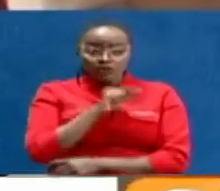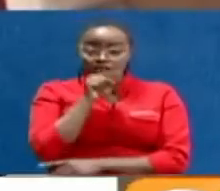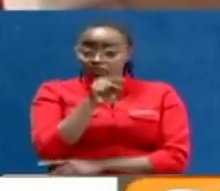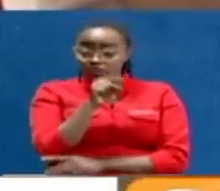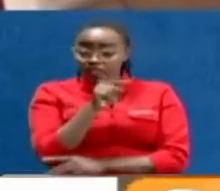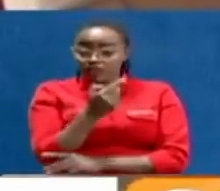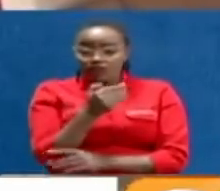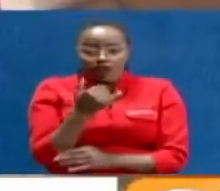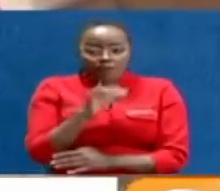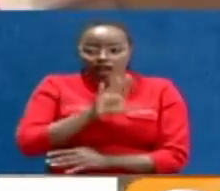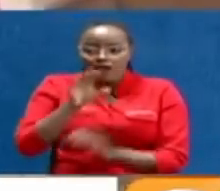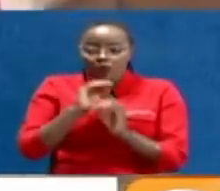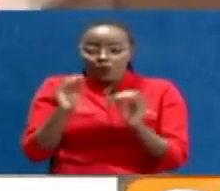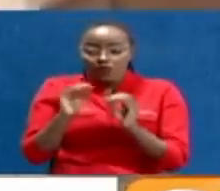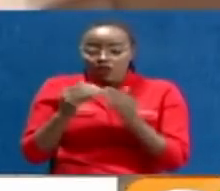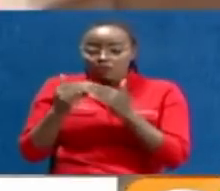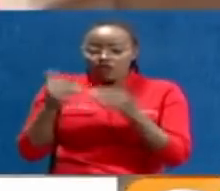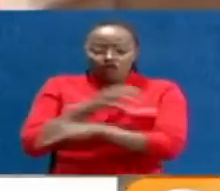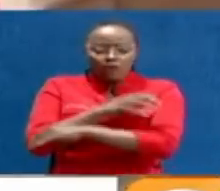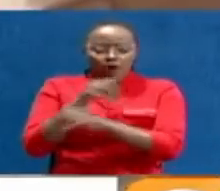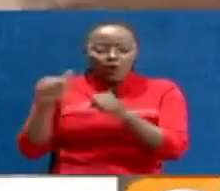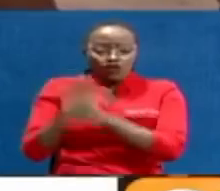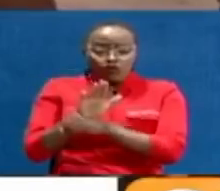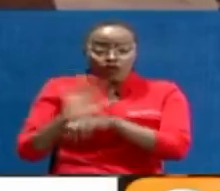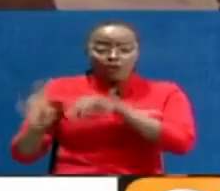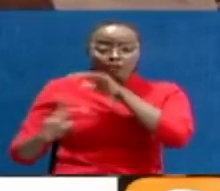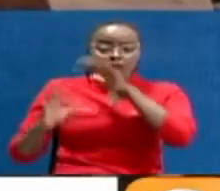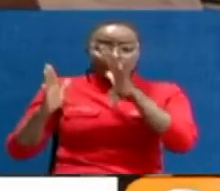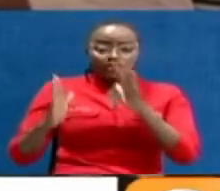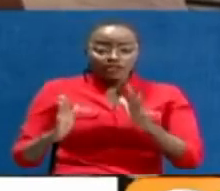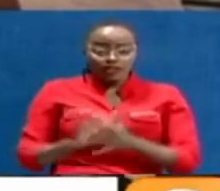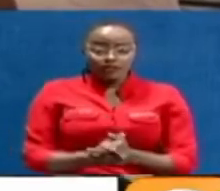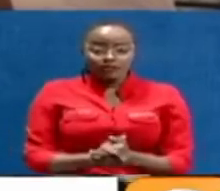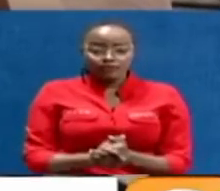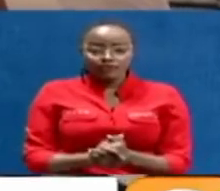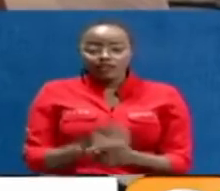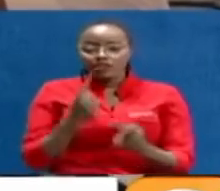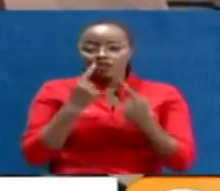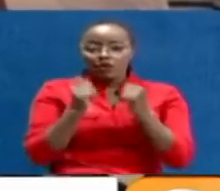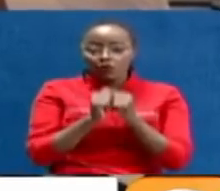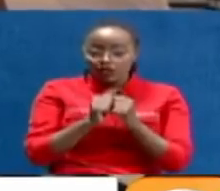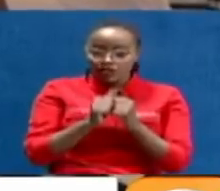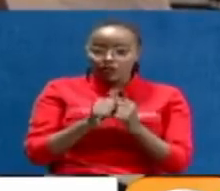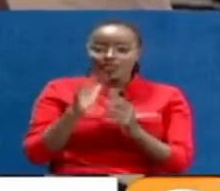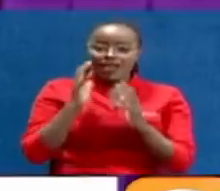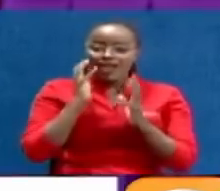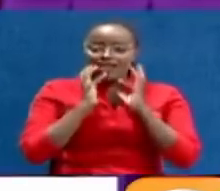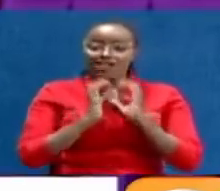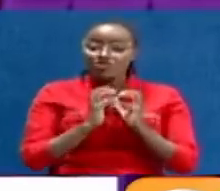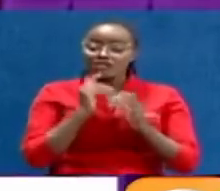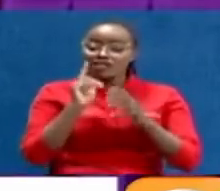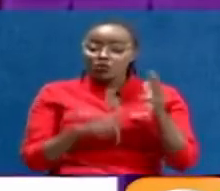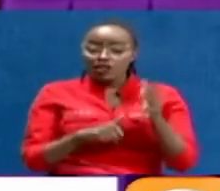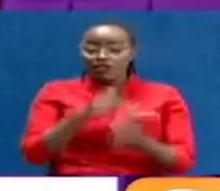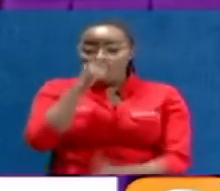was point of no return for the one-time powerful cabinet minister. I was talking to Professor Anyang Nyong'o, and he